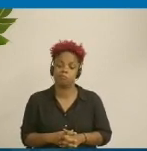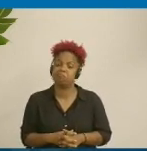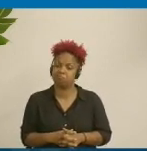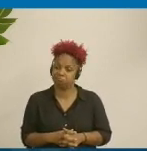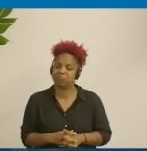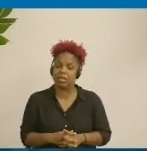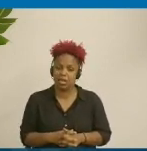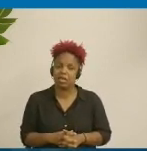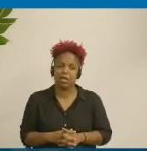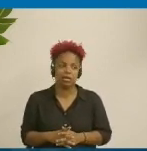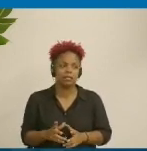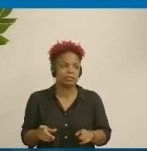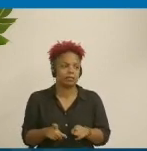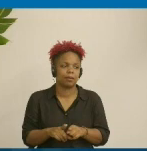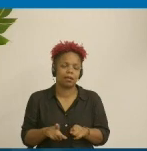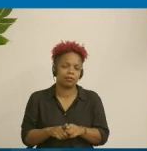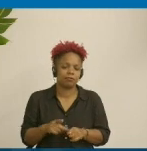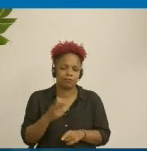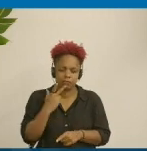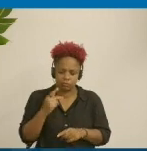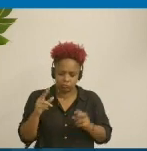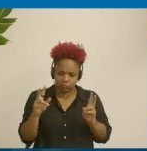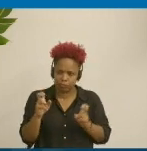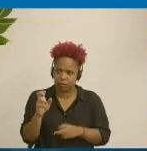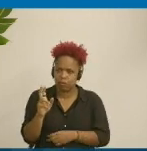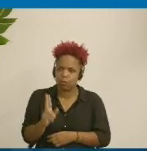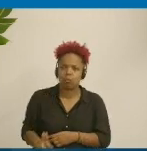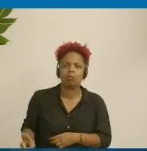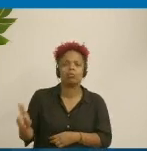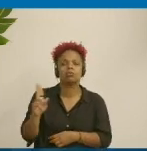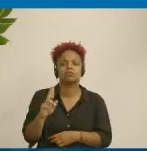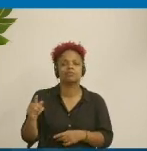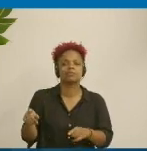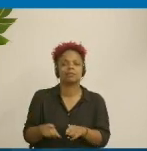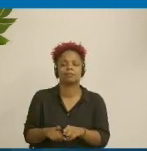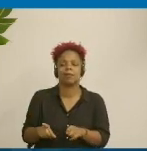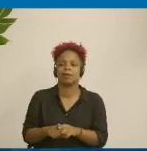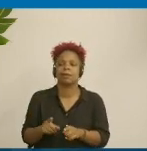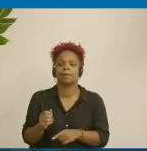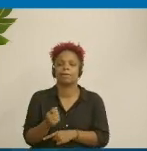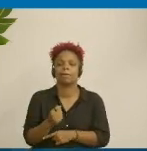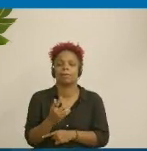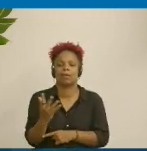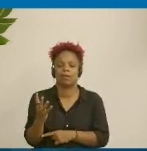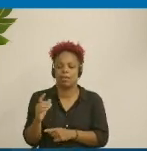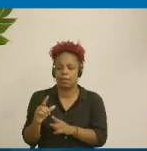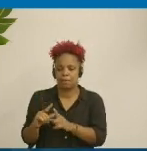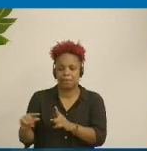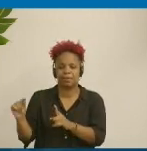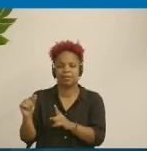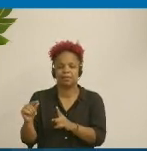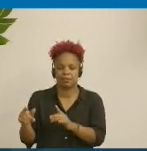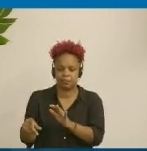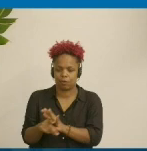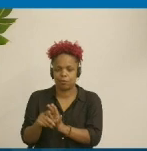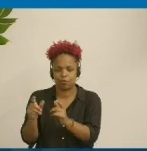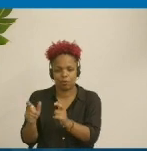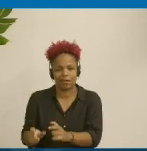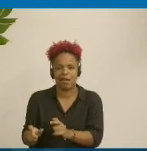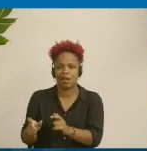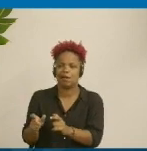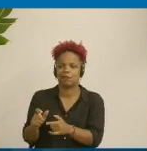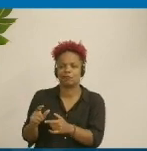locally available. But the impact of promoting them is much greater in my views. You keep